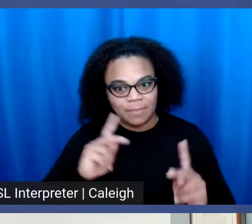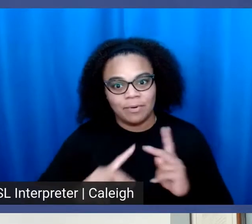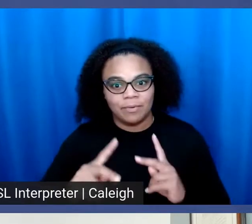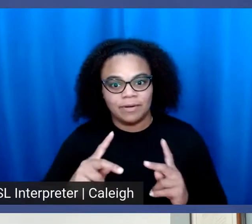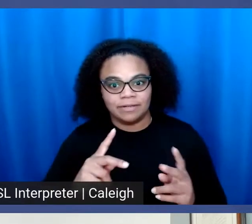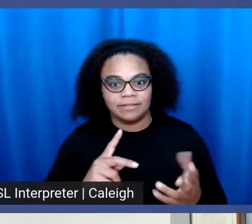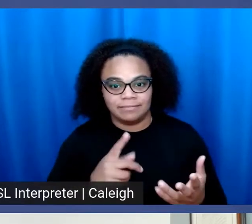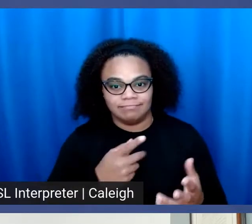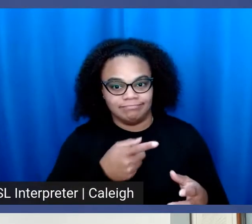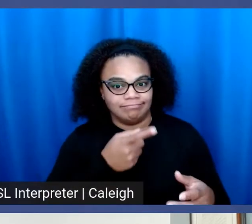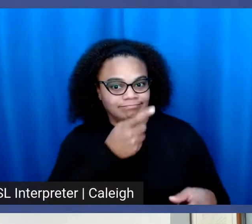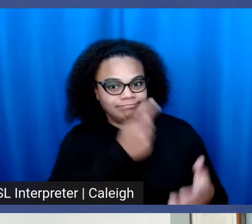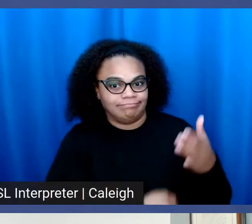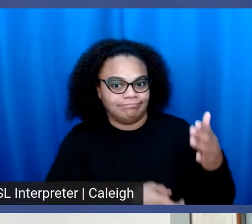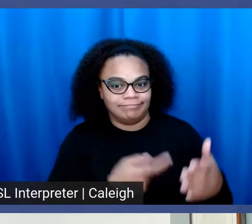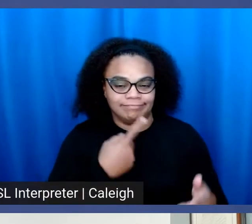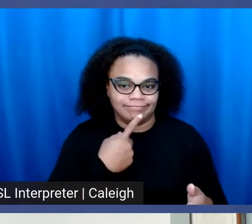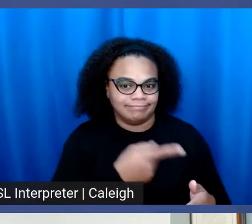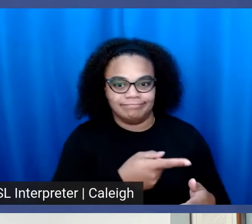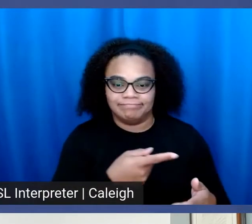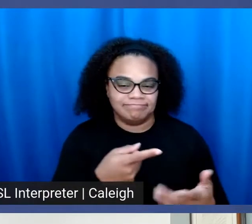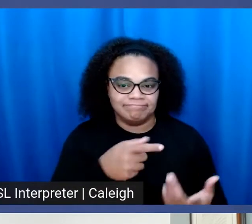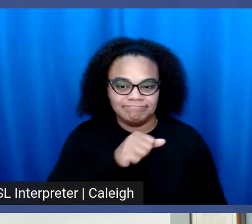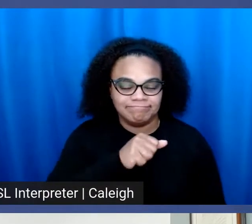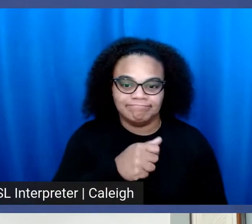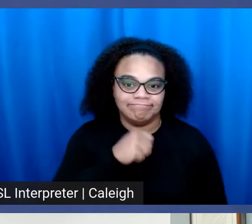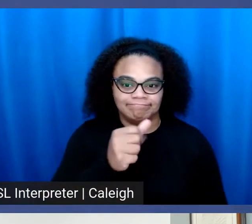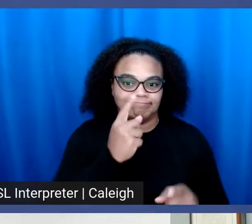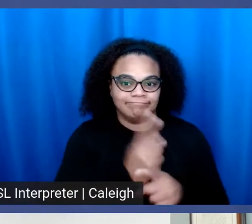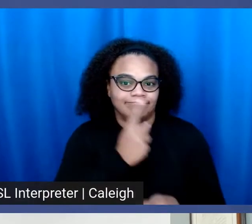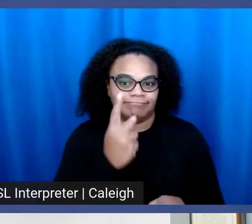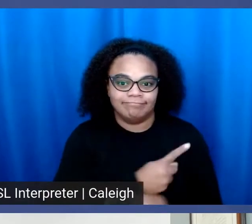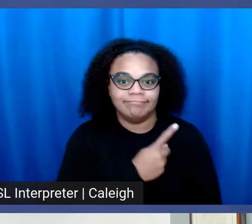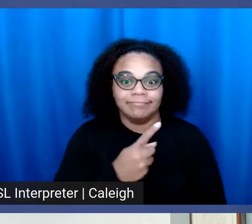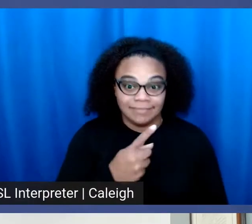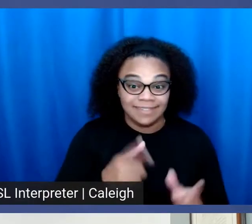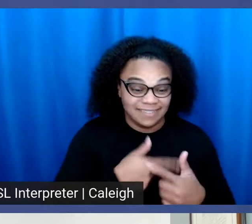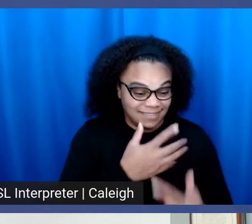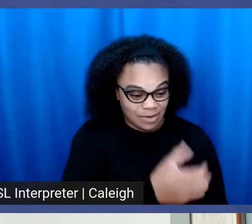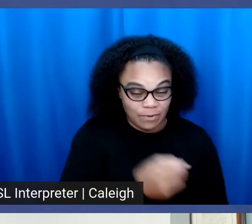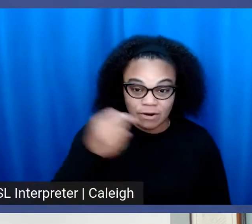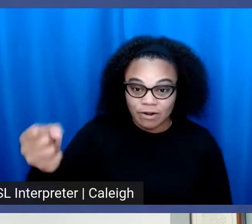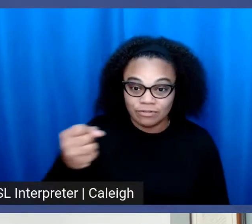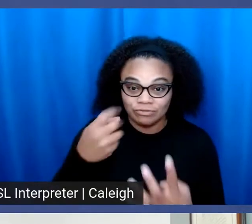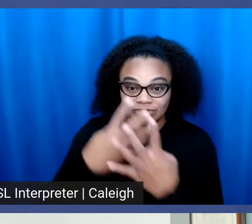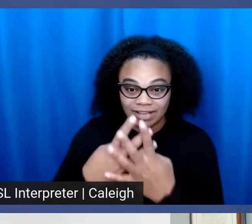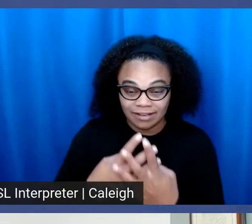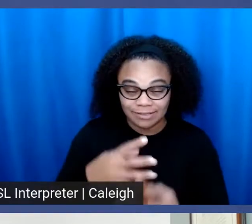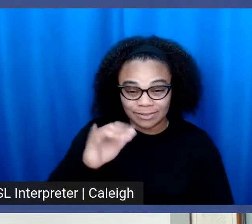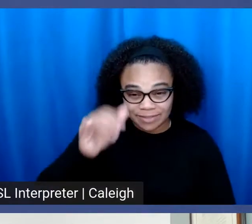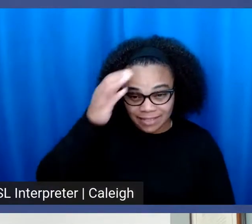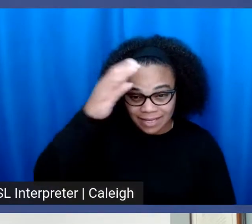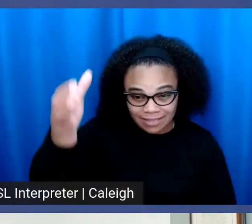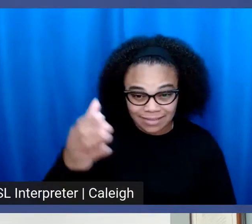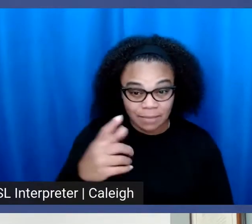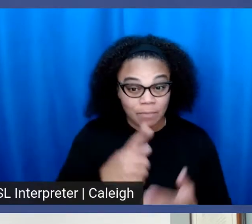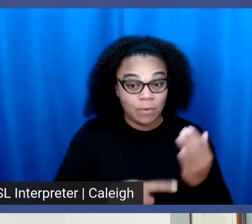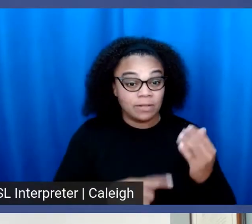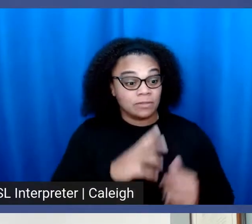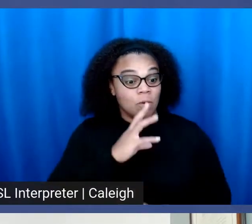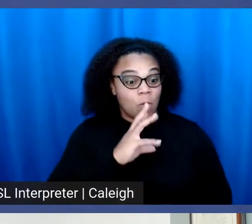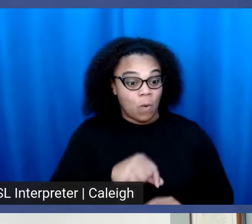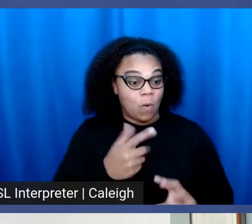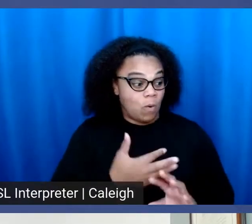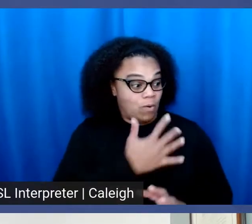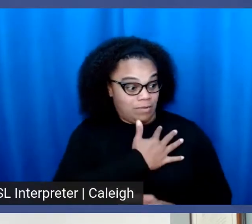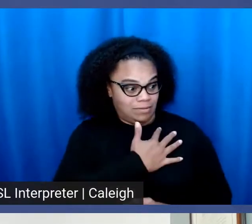arrested for these types of discussions. So again, in a sense, what's old is new again with these latest attacks that